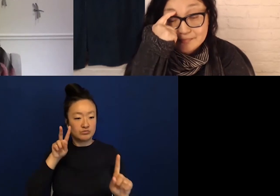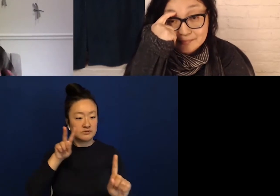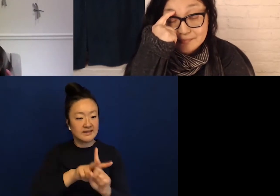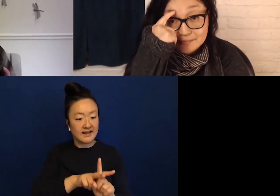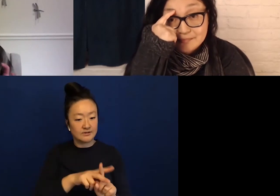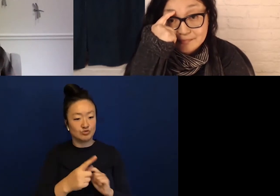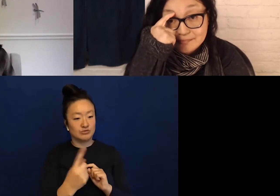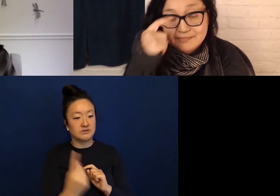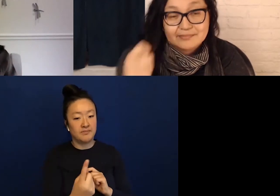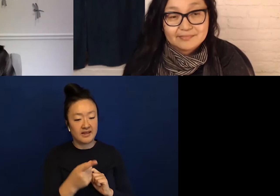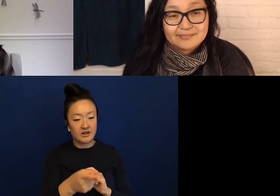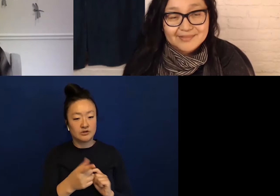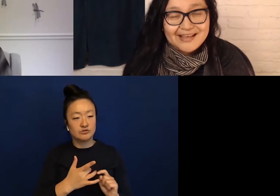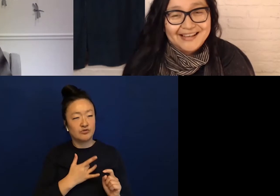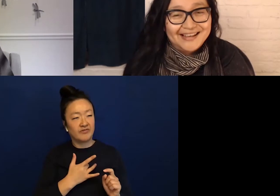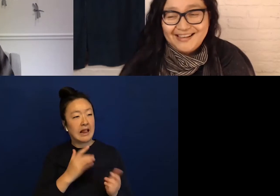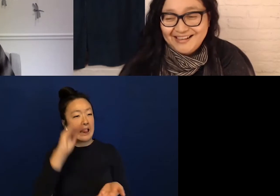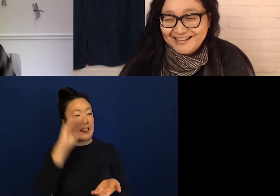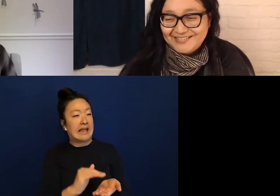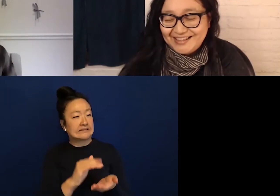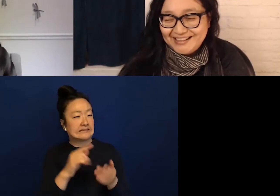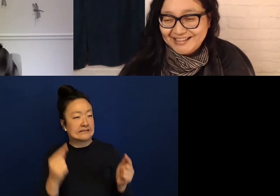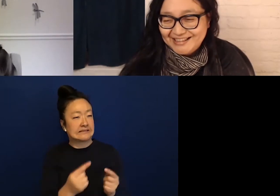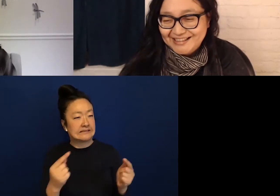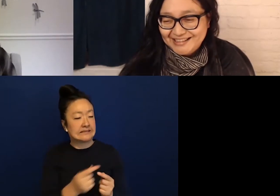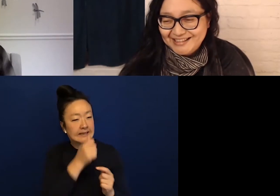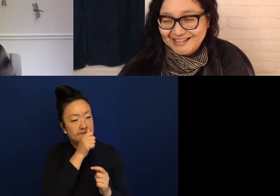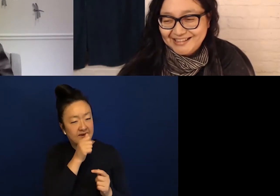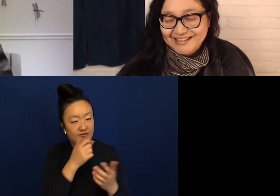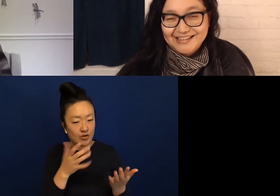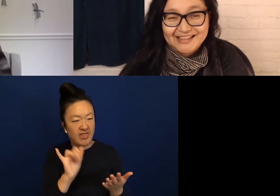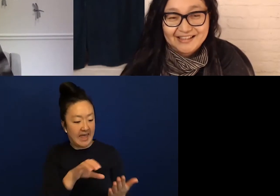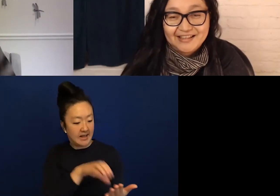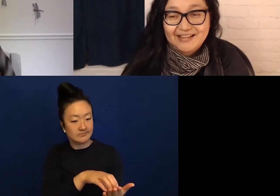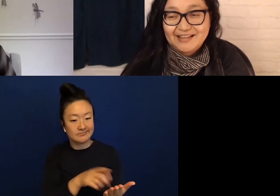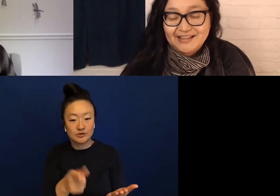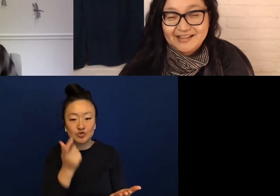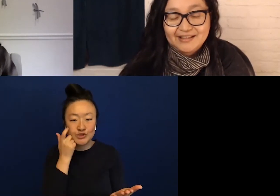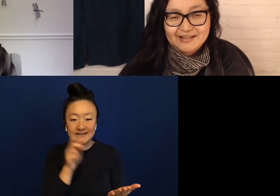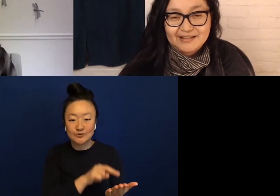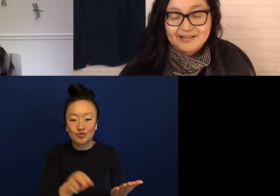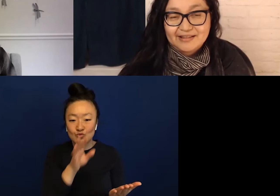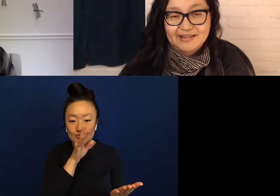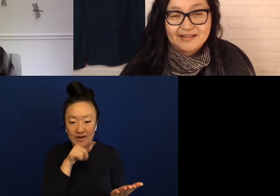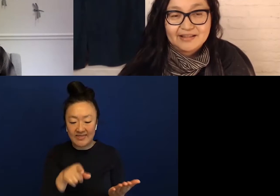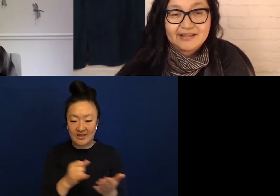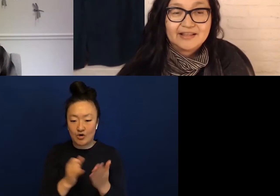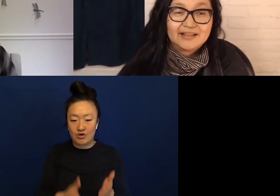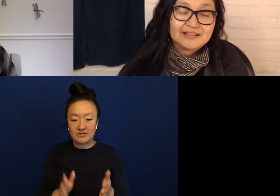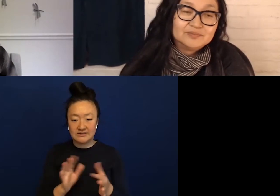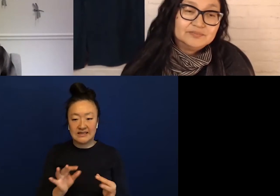it less painful in a way. I mean, in that passage you just read, you know, Teaching Shay says that he